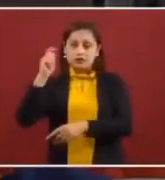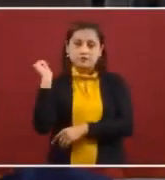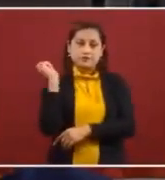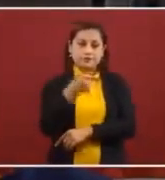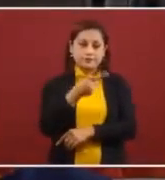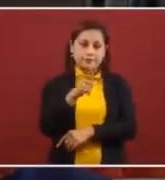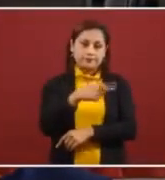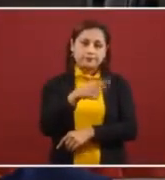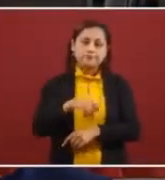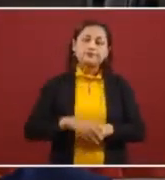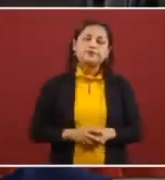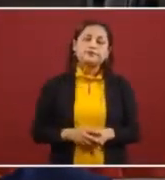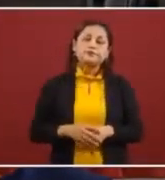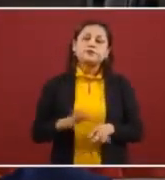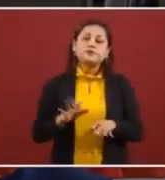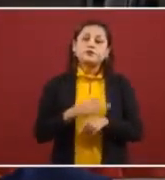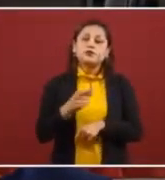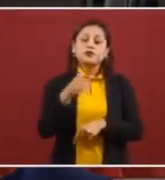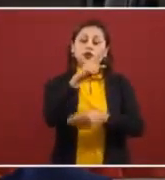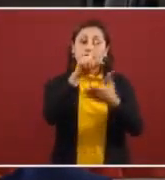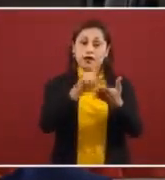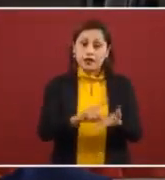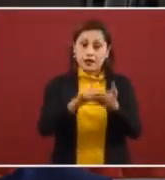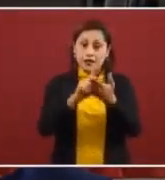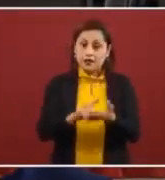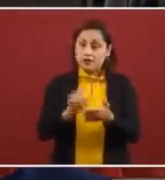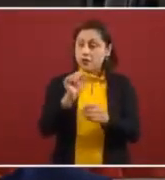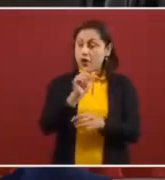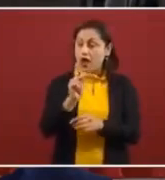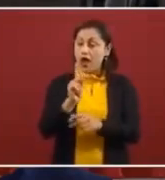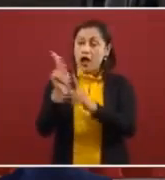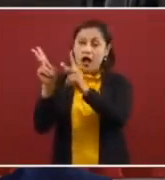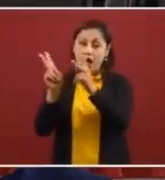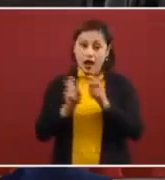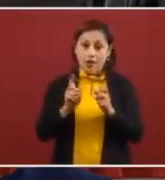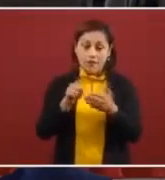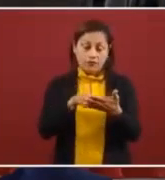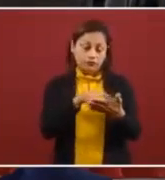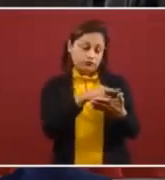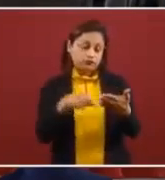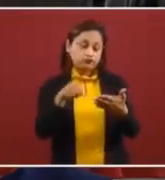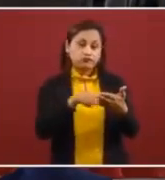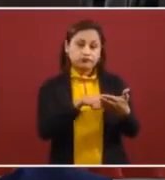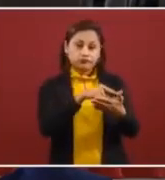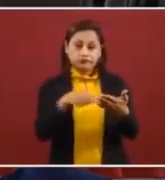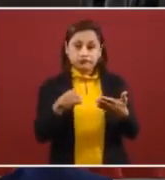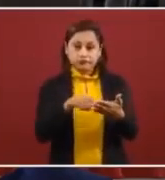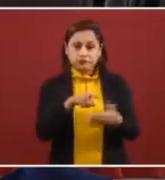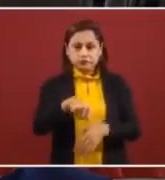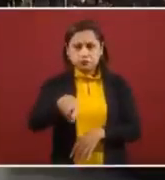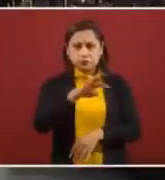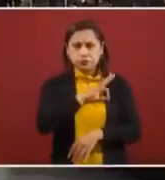they didn't do well in the liter per liter. Oh, come on now.